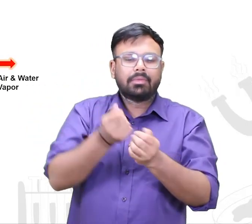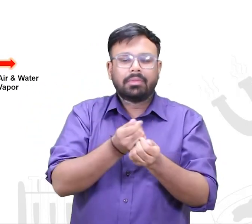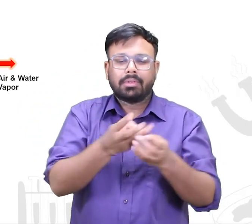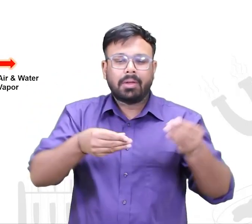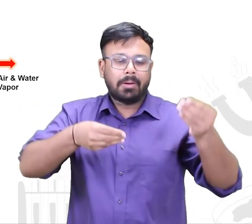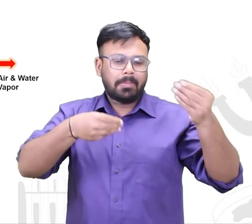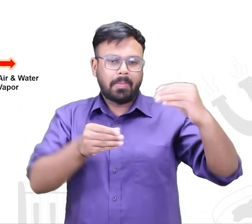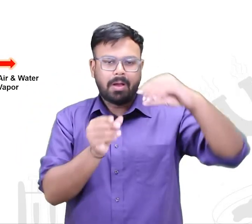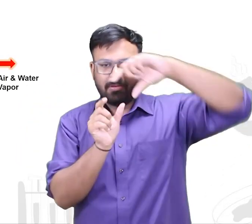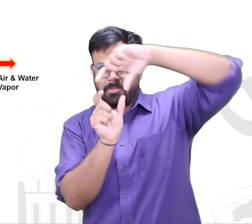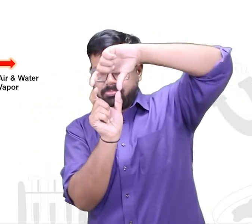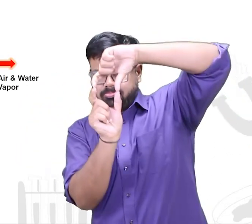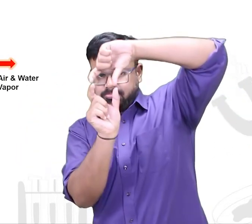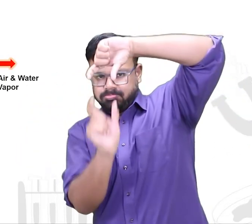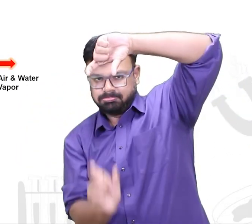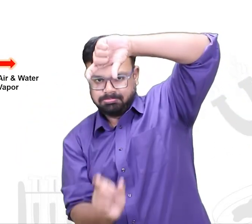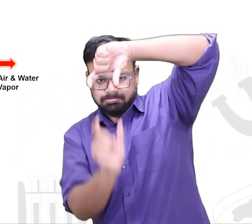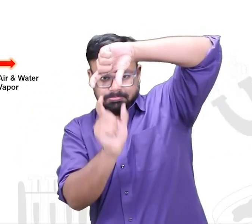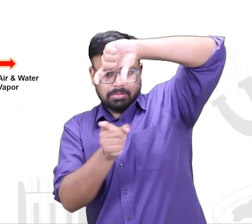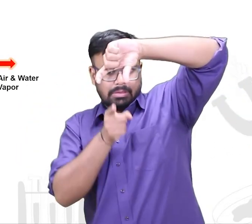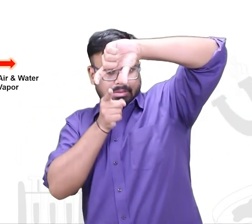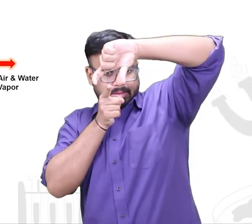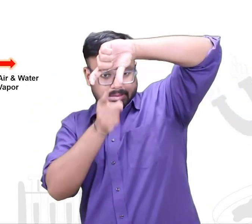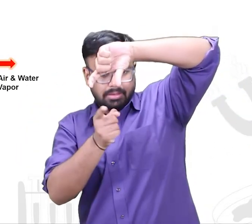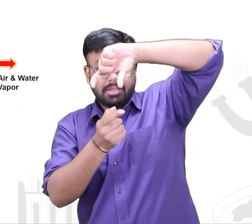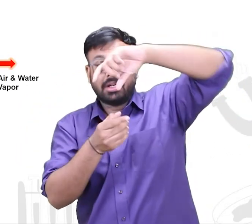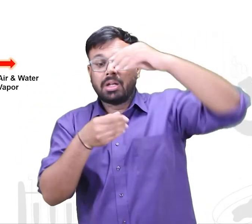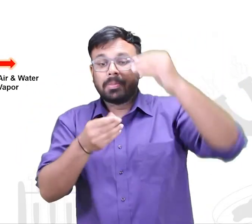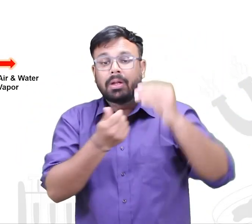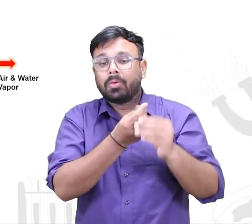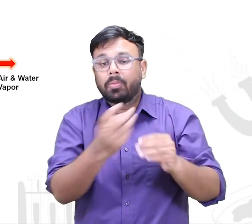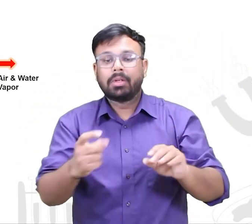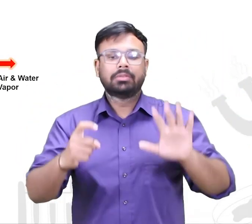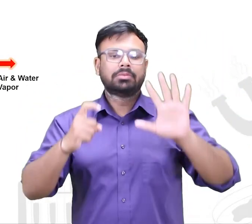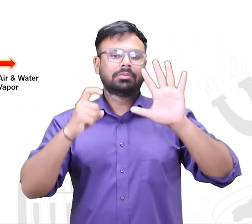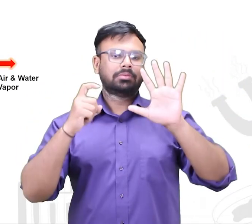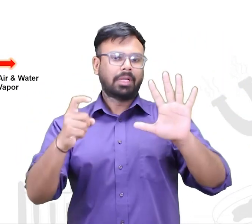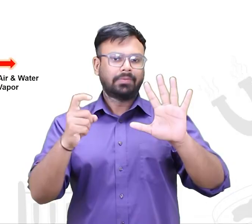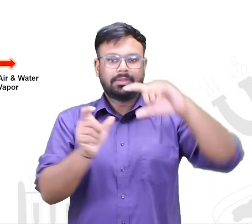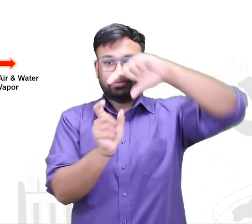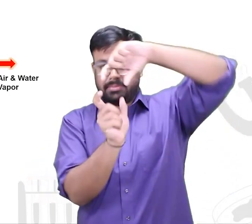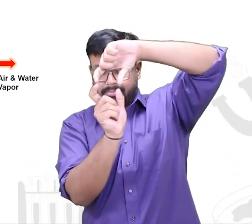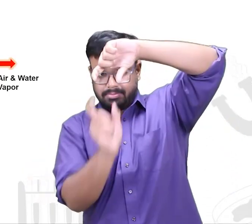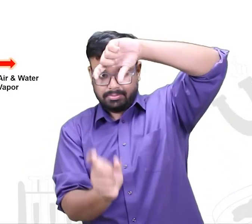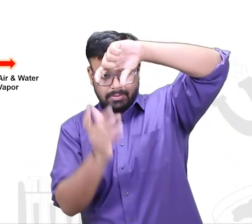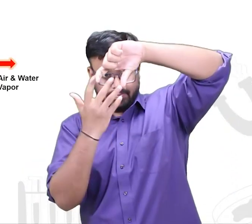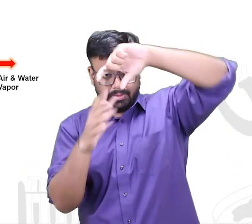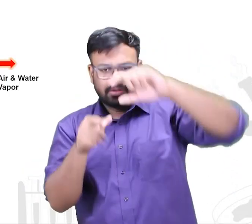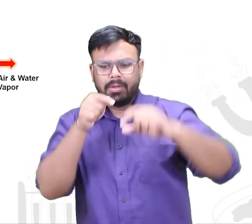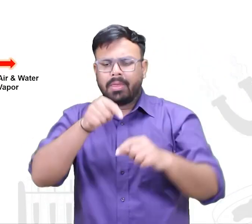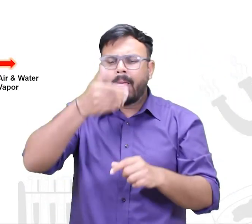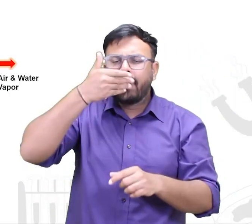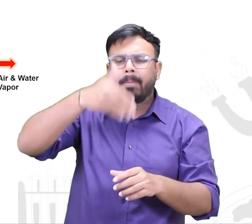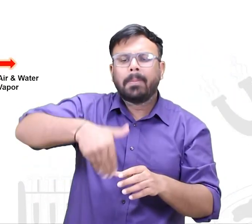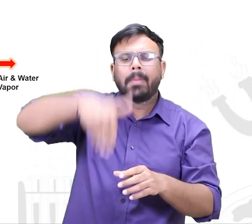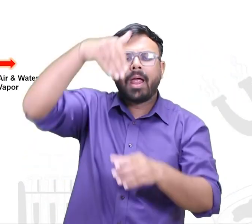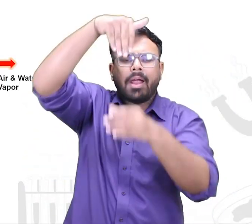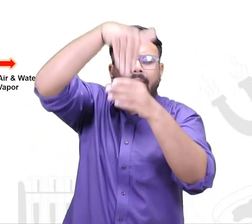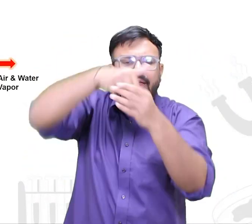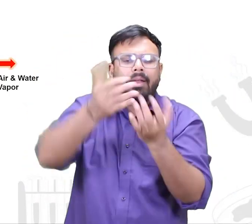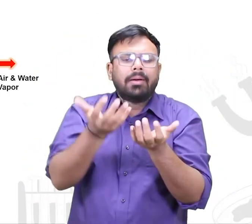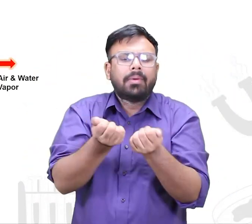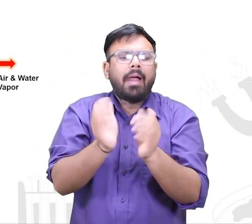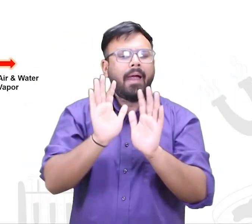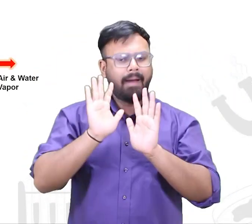the consistency of plastic wrap and about as thick as 2 to 7 sheets of paper. This membrane functions